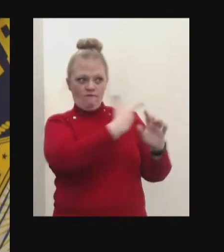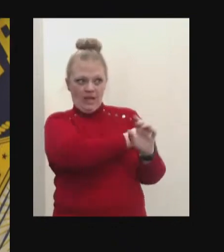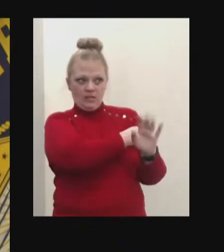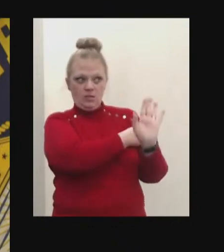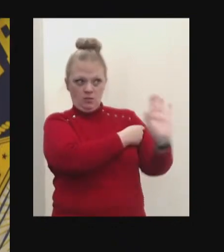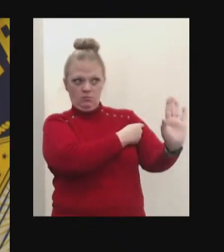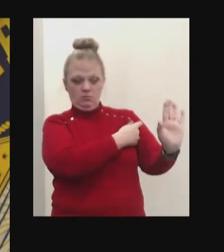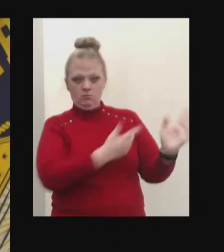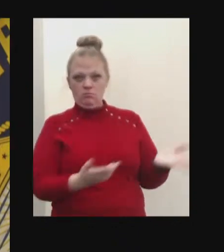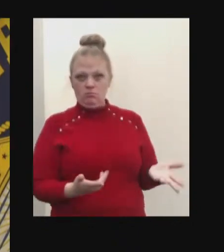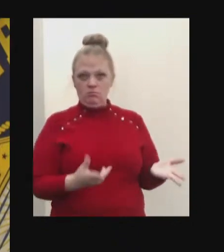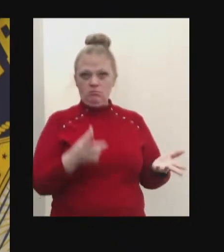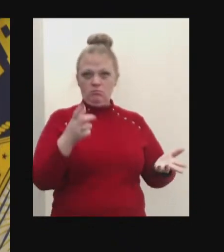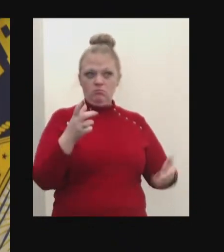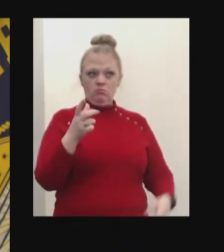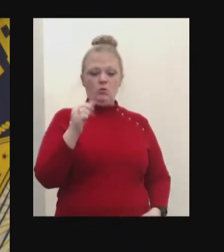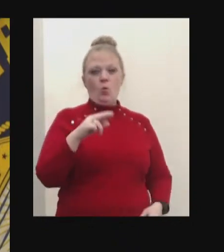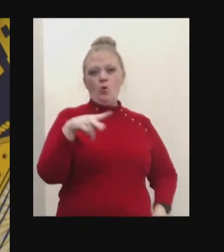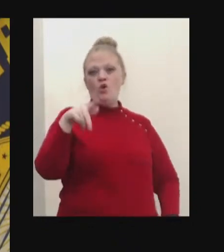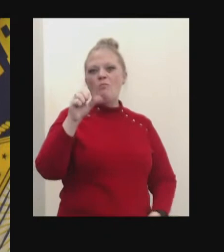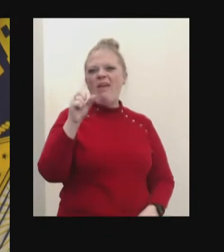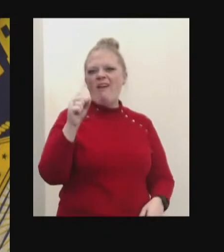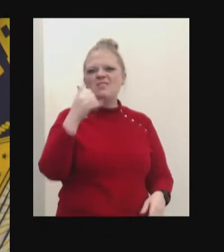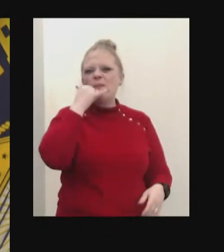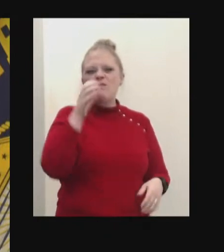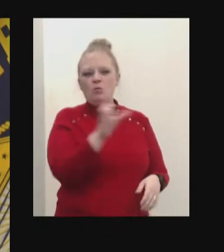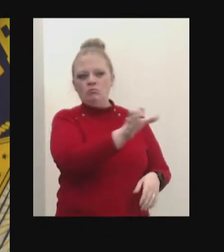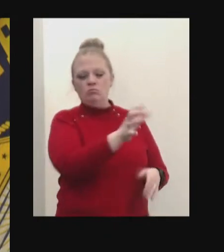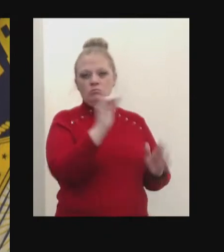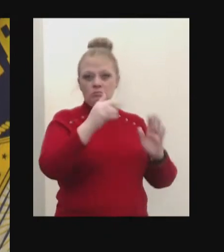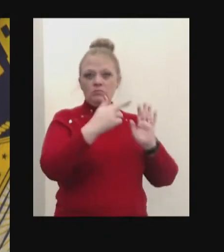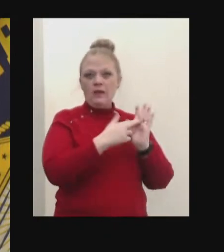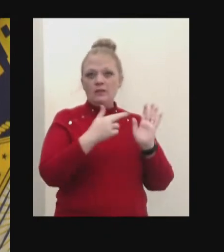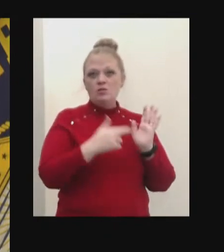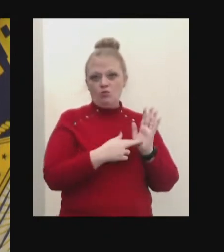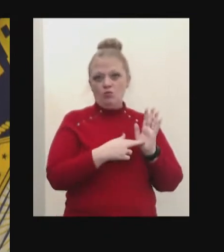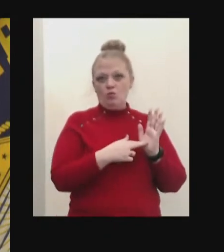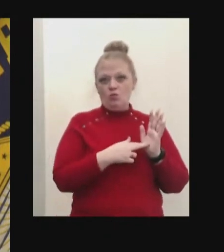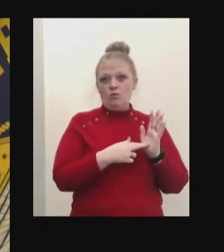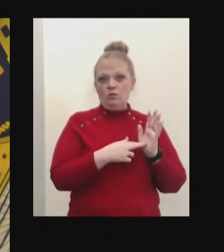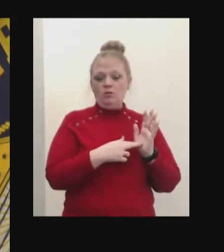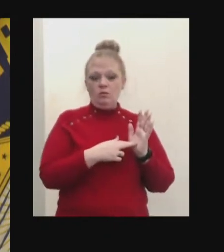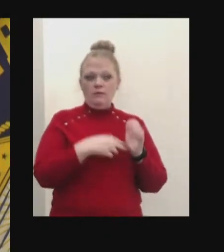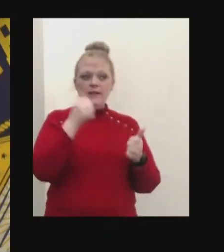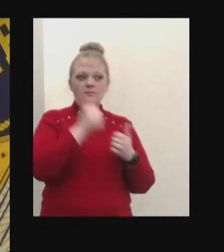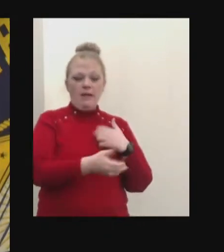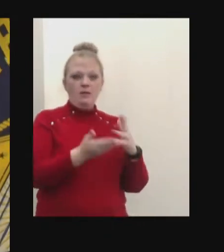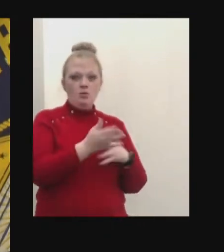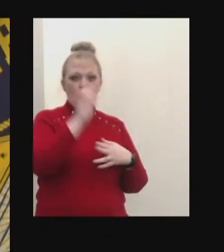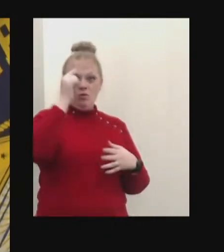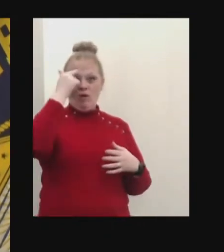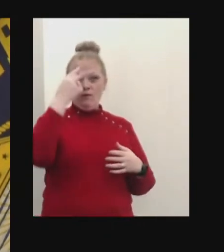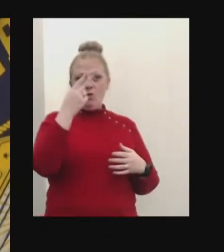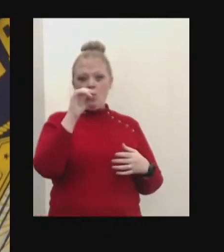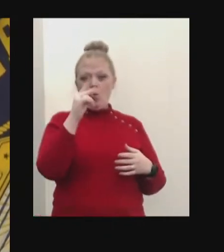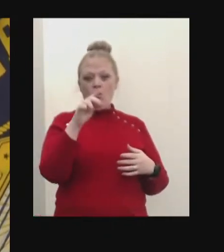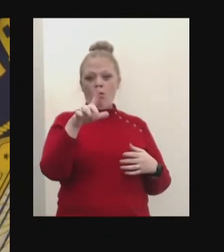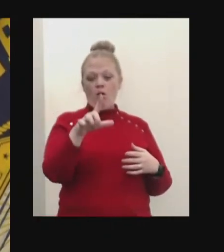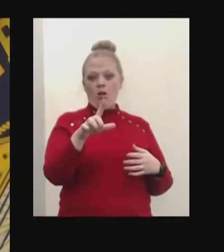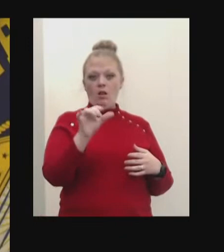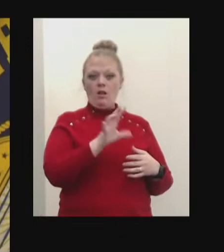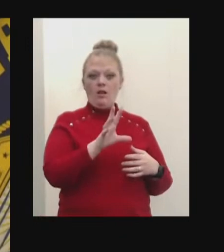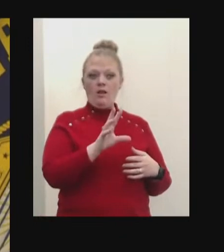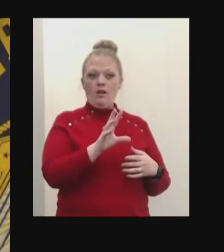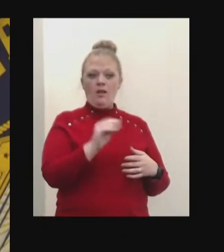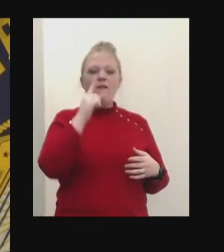as well, or your Excelsior pass. That is the rule as passed by Governor Hochul, as well as what we had in for Erie